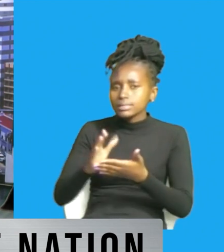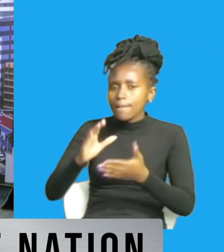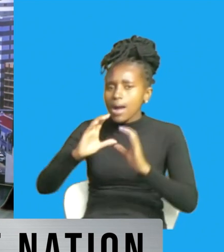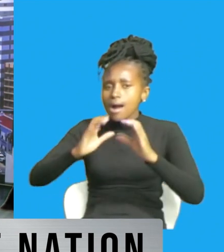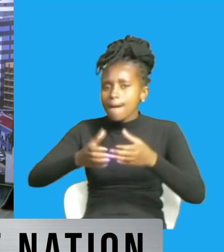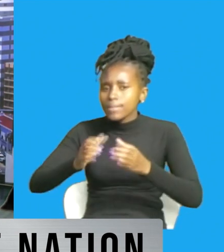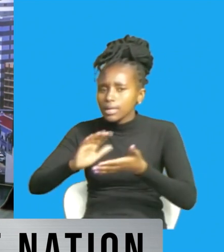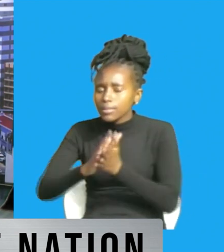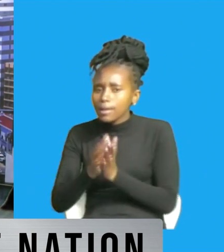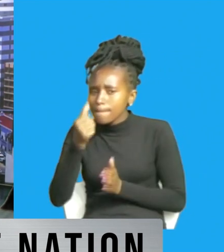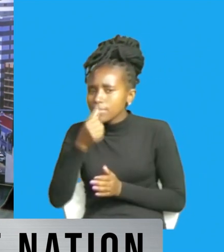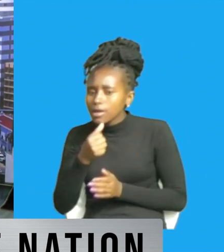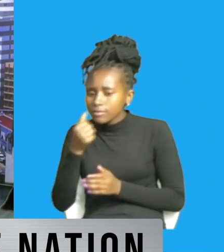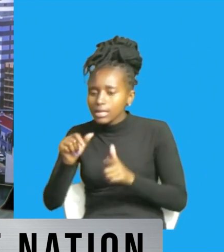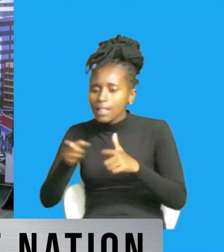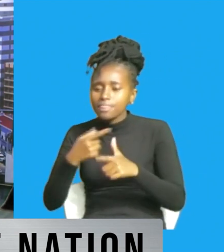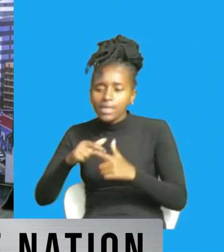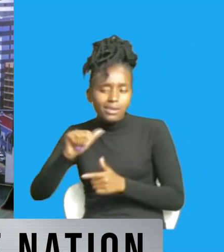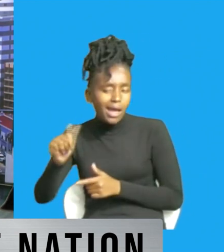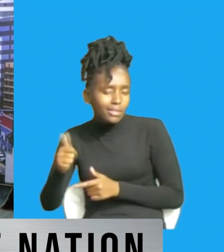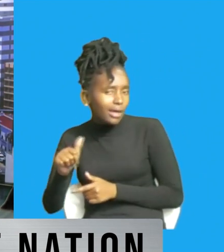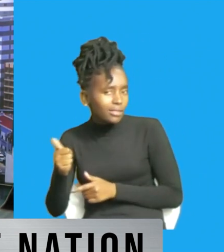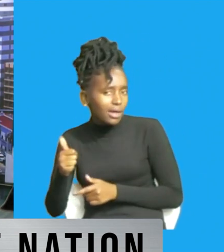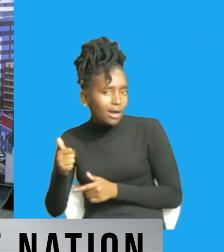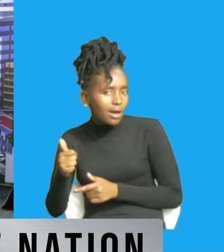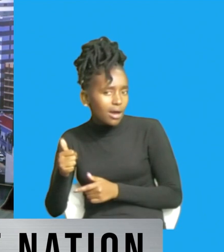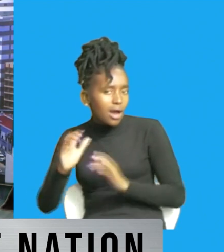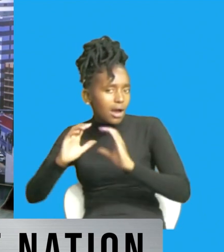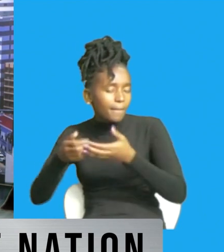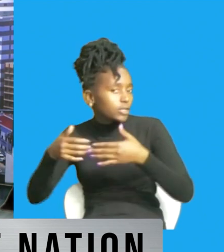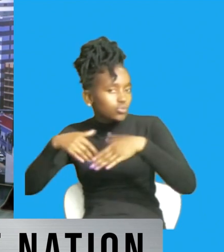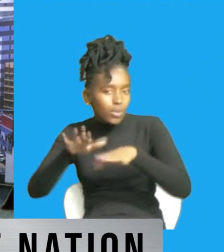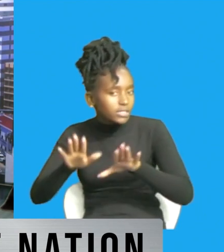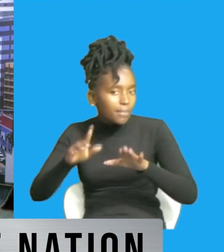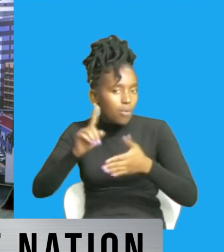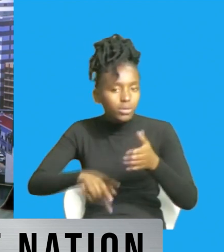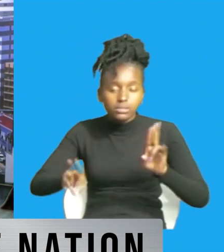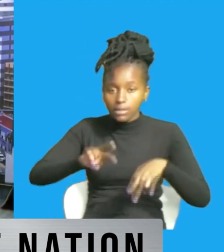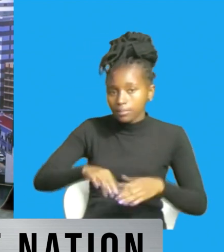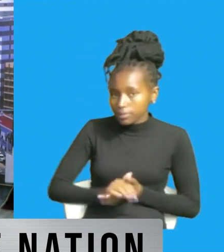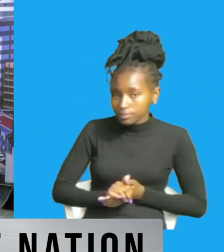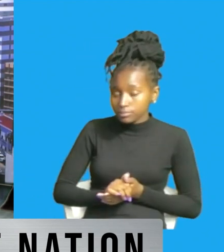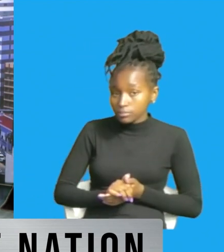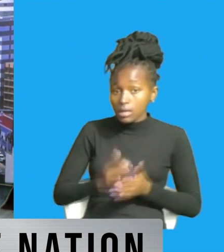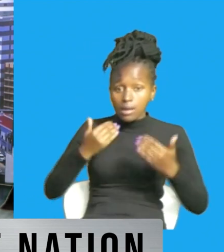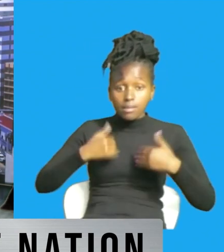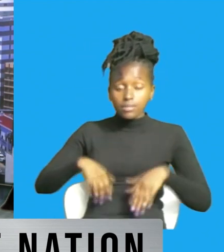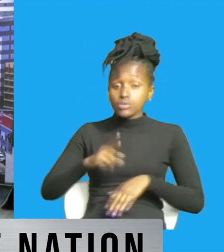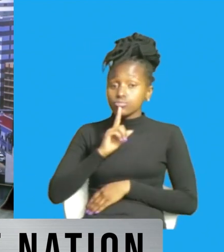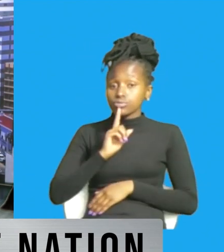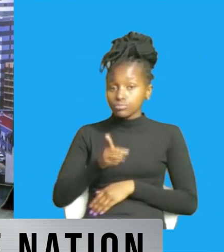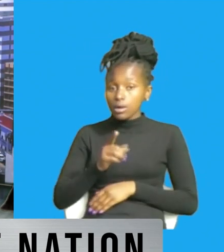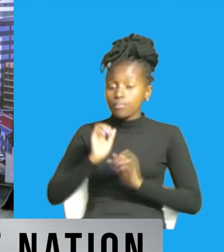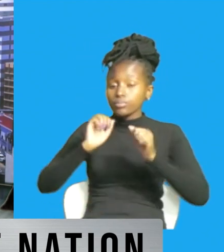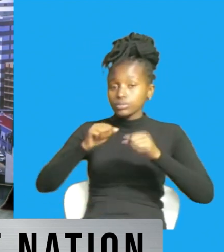into parastatals. Is that what it means? That is okay, it can happen, but Jonah, it has to follow the law. The law is there. There's a privatization bill